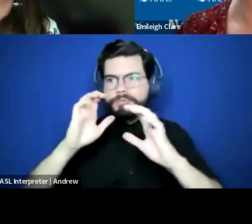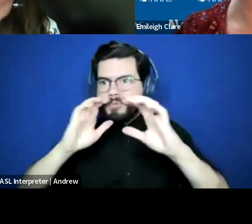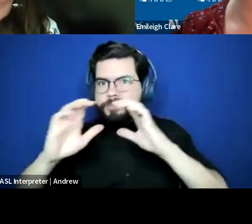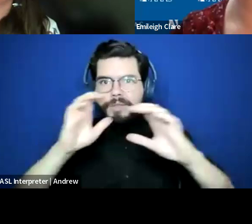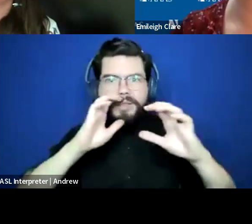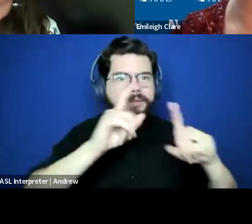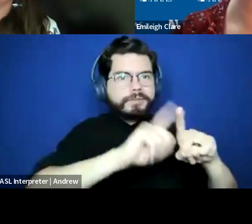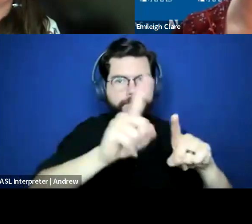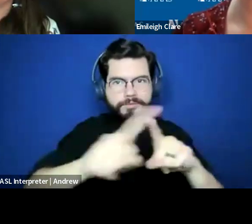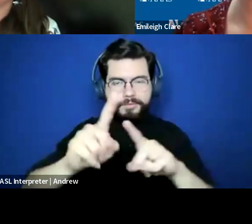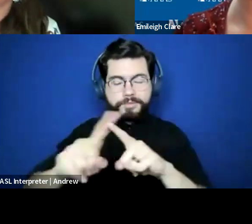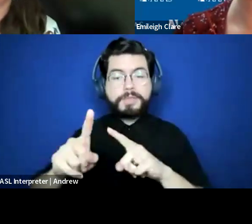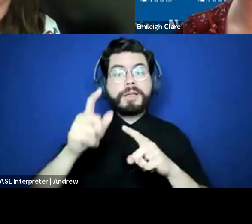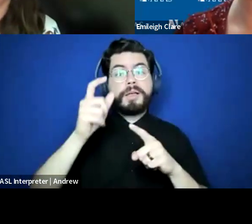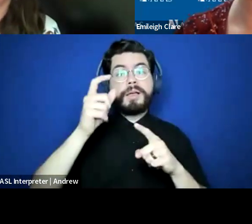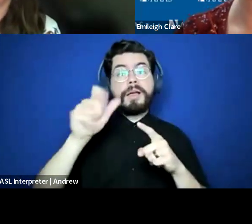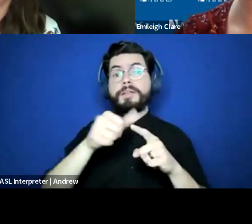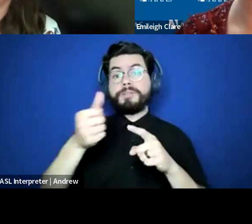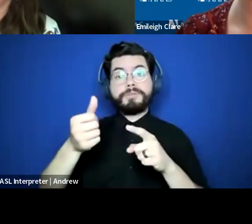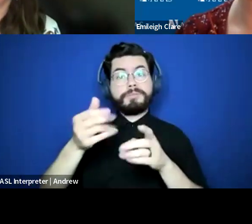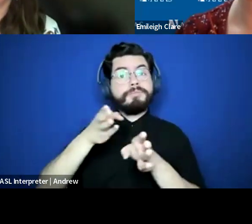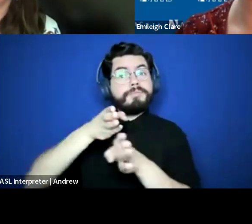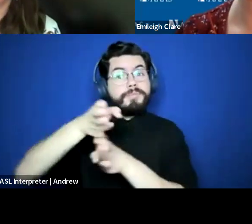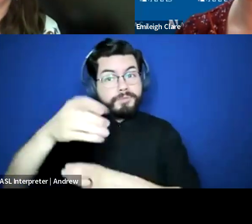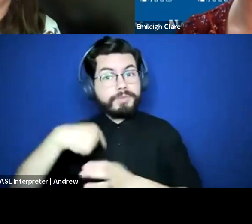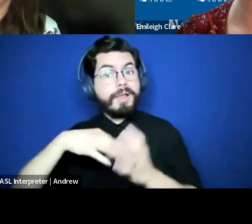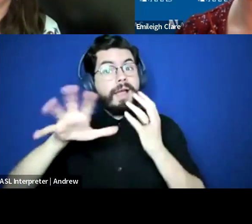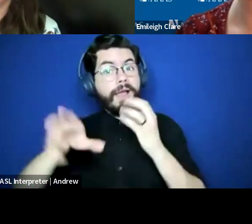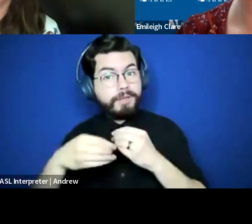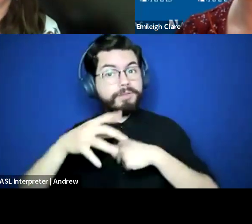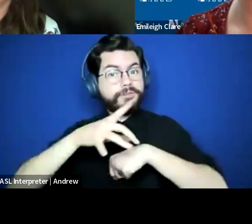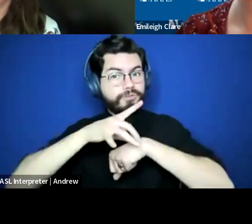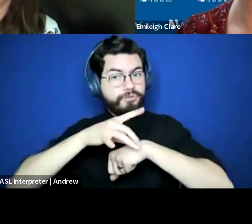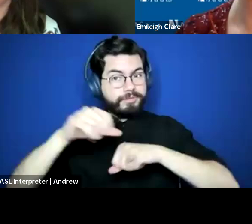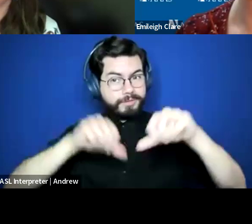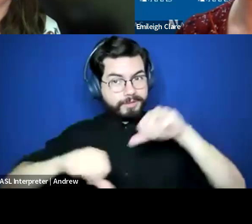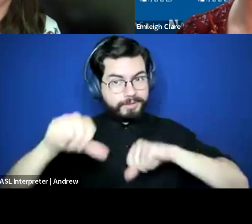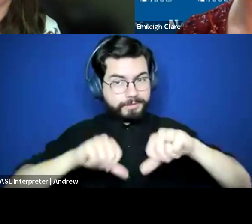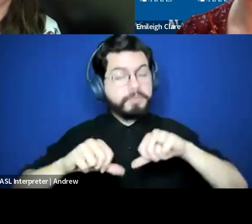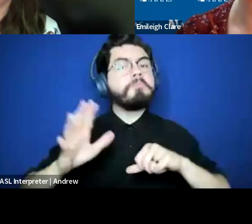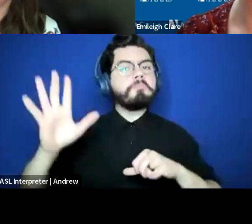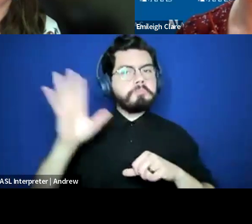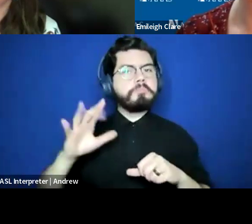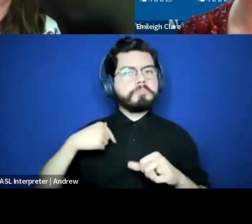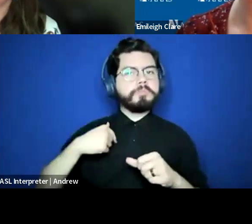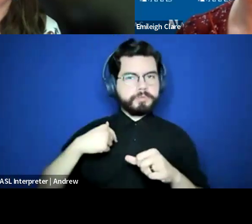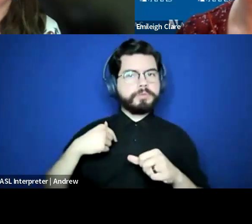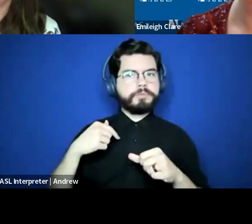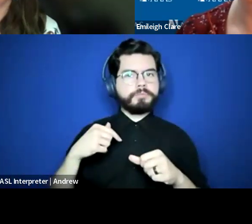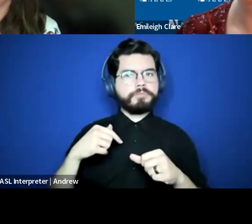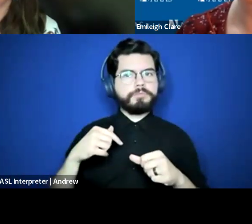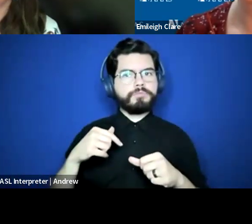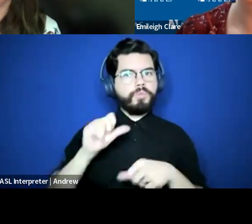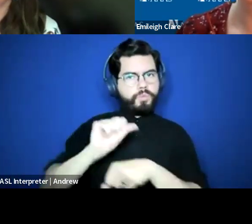as a second major at that time. And while I'm not a geologist anymore, I do think that, it